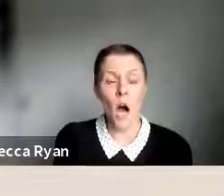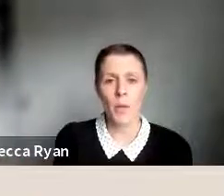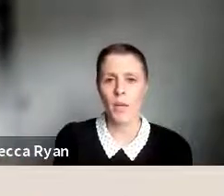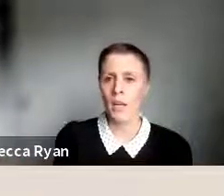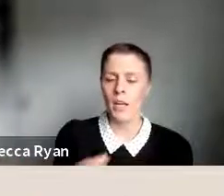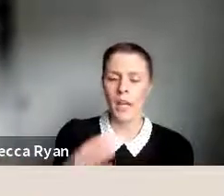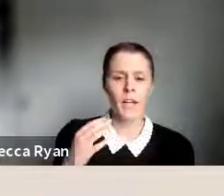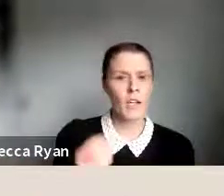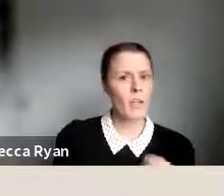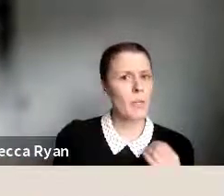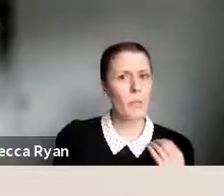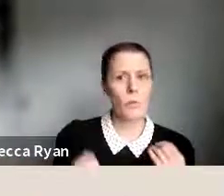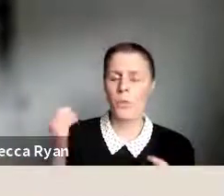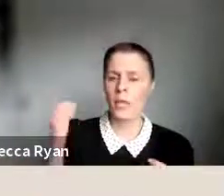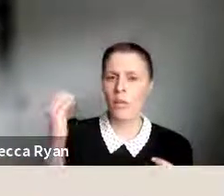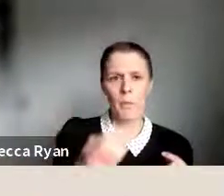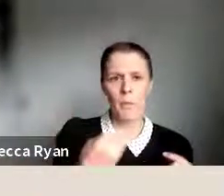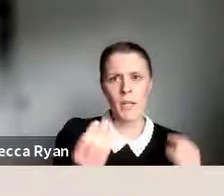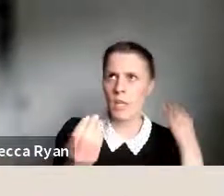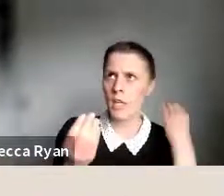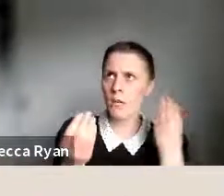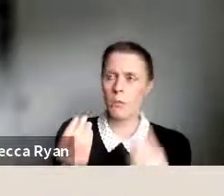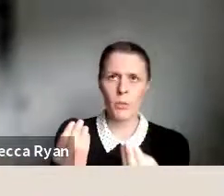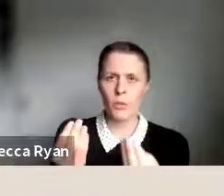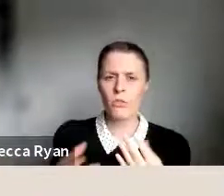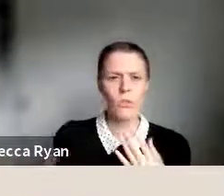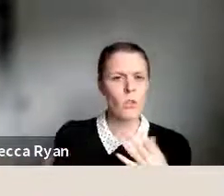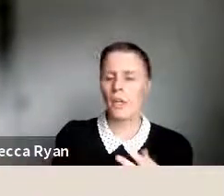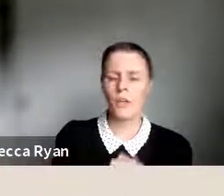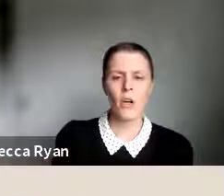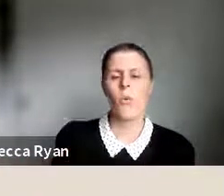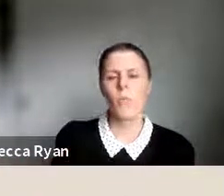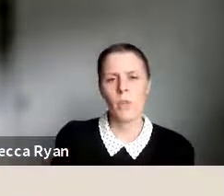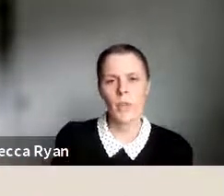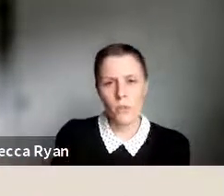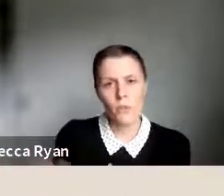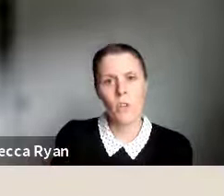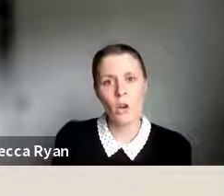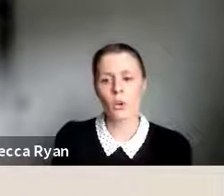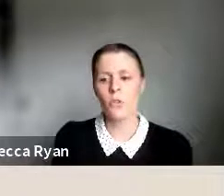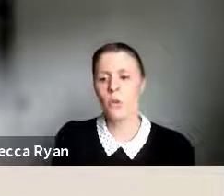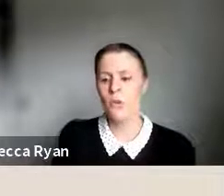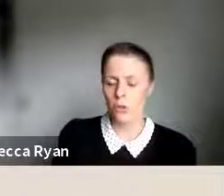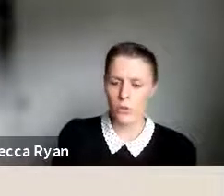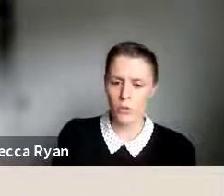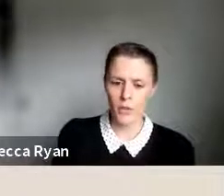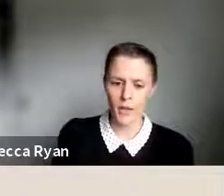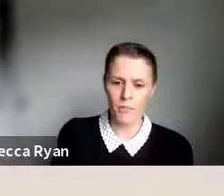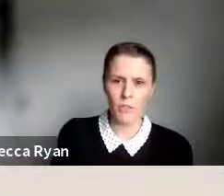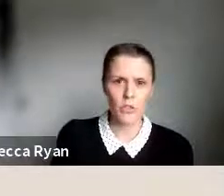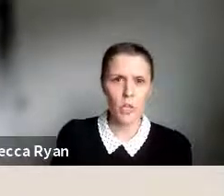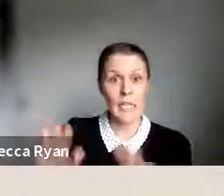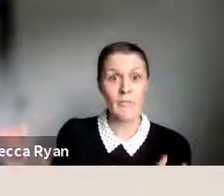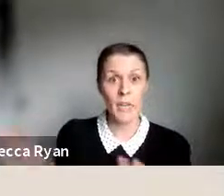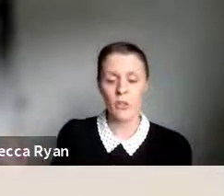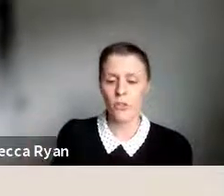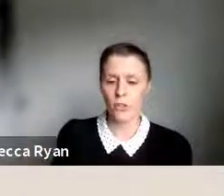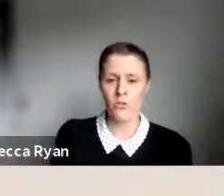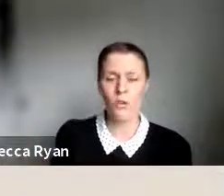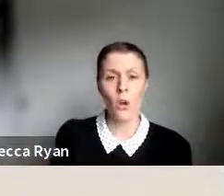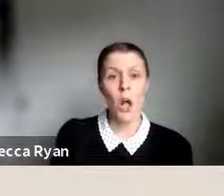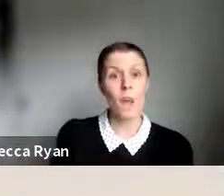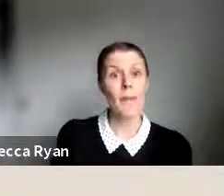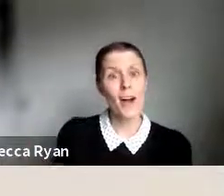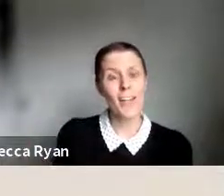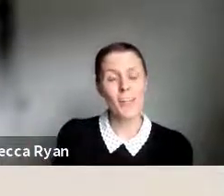really common. And a lot of people think women and think birth control, and no, the answer is no, there was no association with that. Just to alleviate